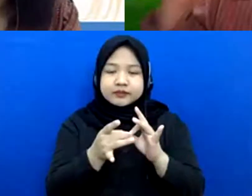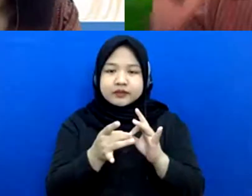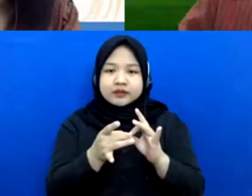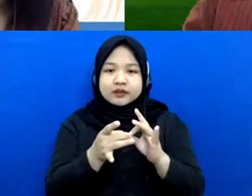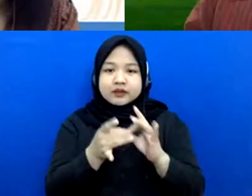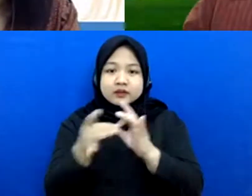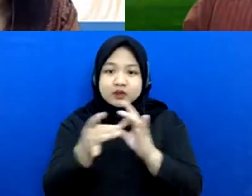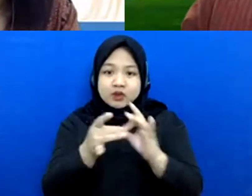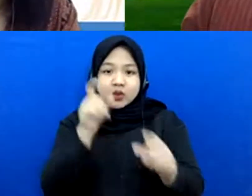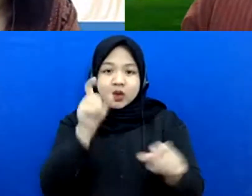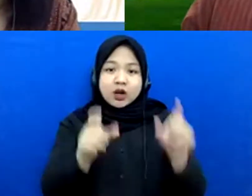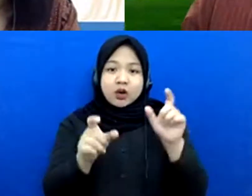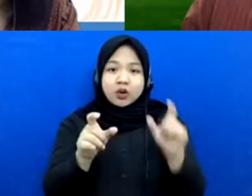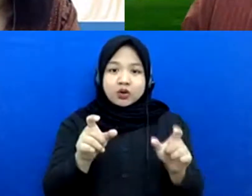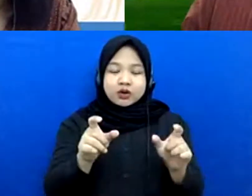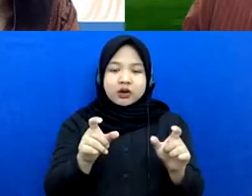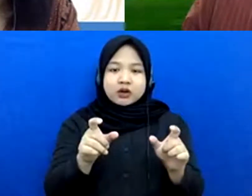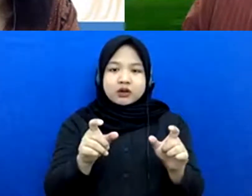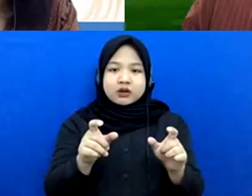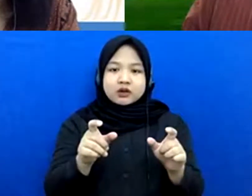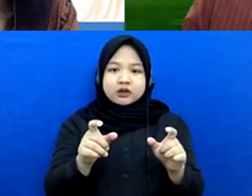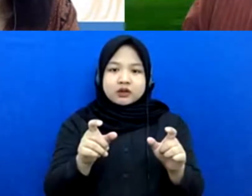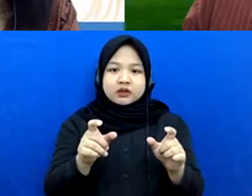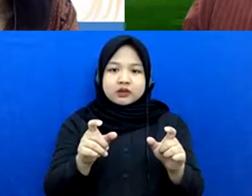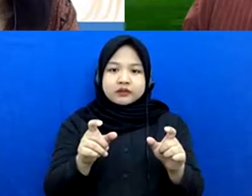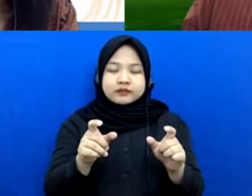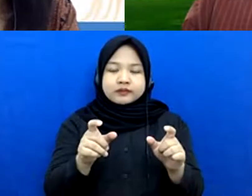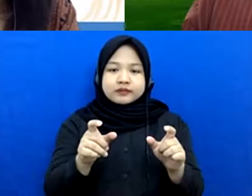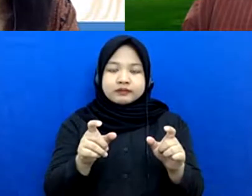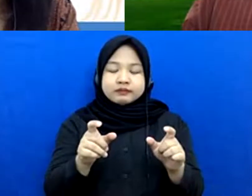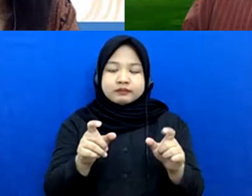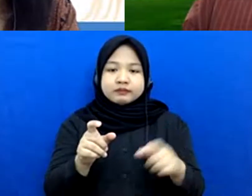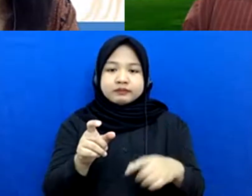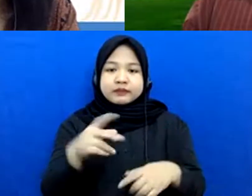those people who, or those participants who